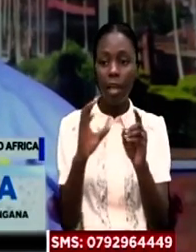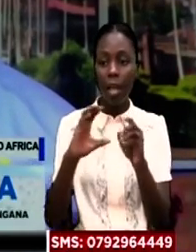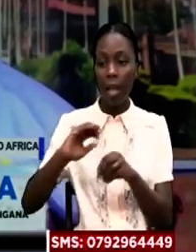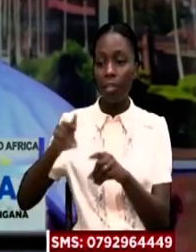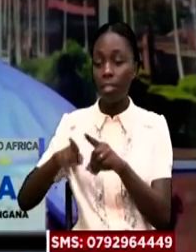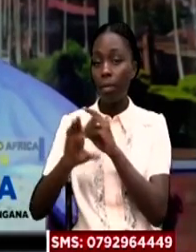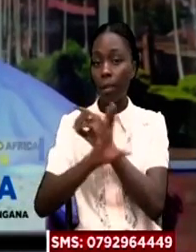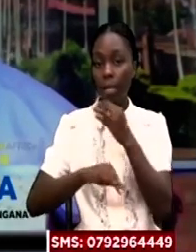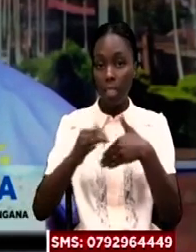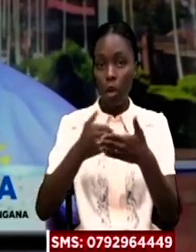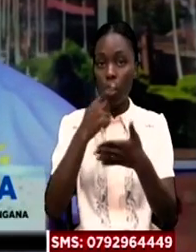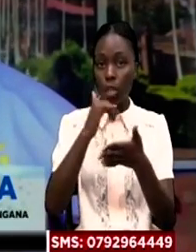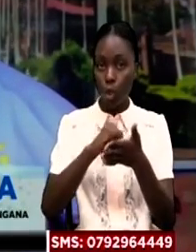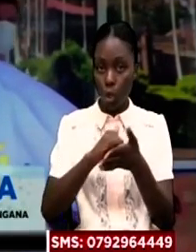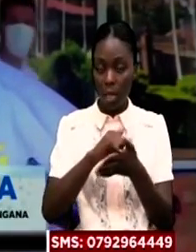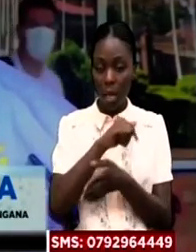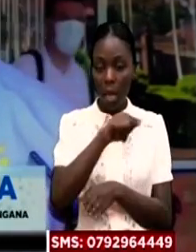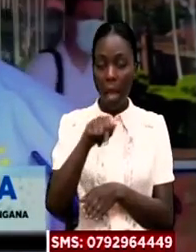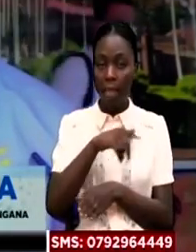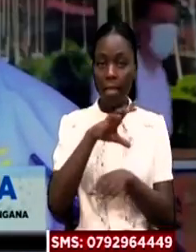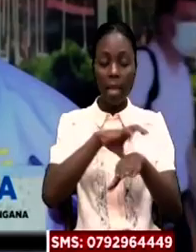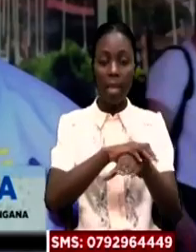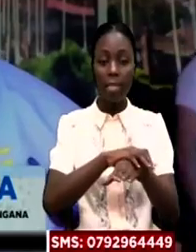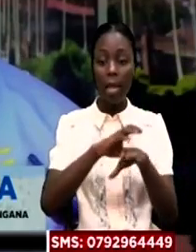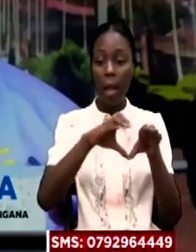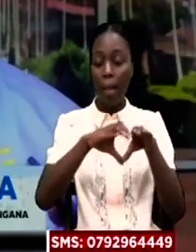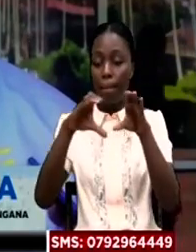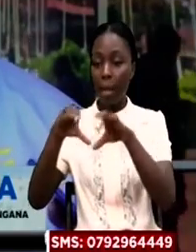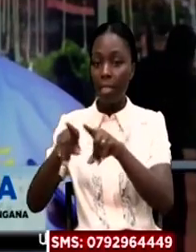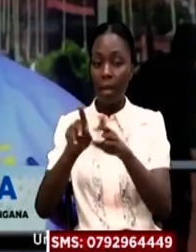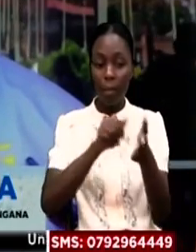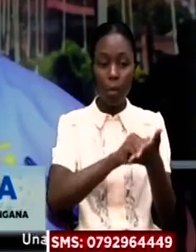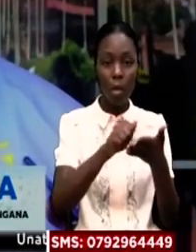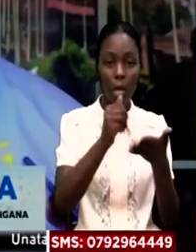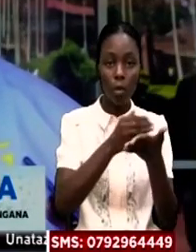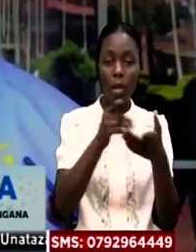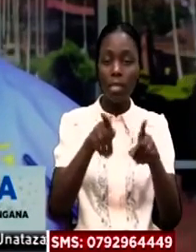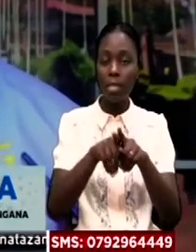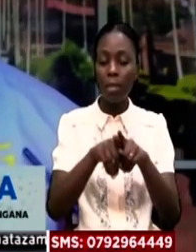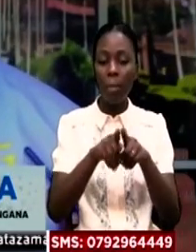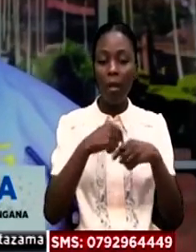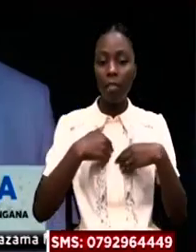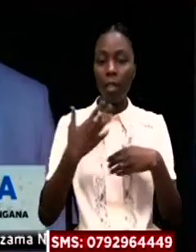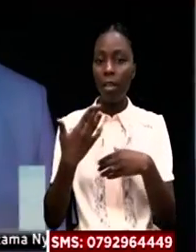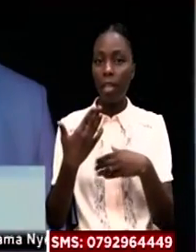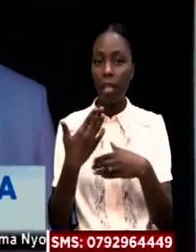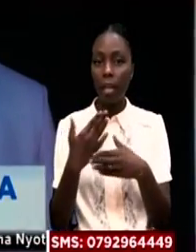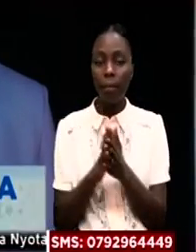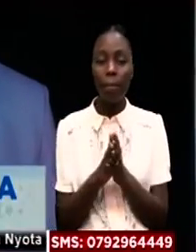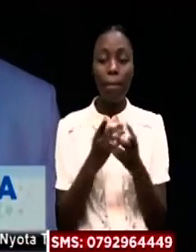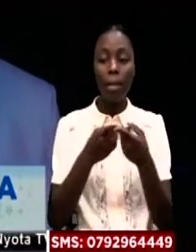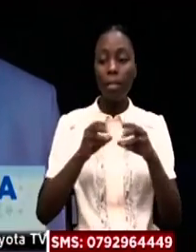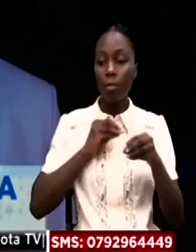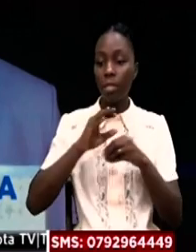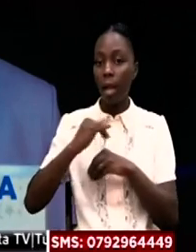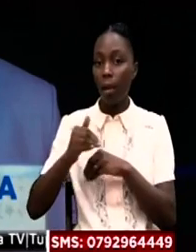as well as the country To ensure that we are getting the right market, getting the right products and the right inputs to the farmers As you know that Busia